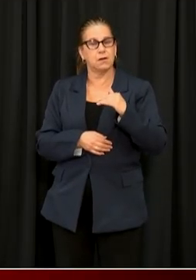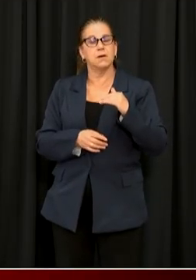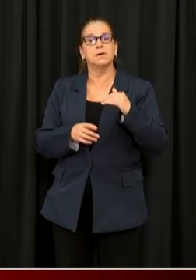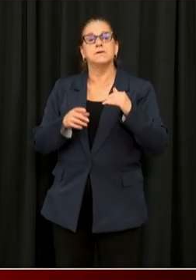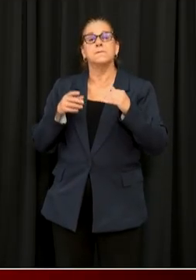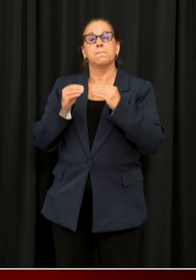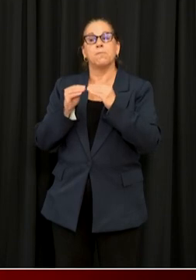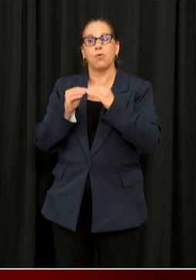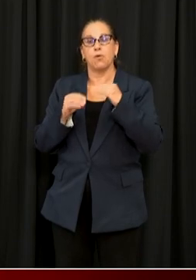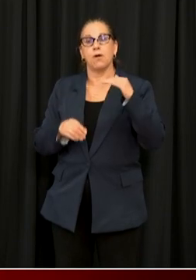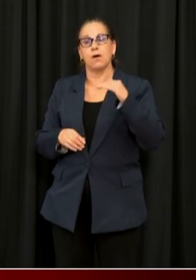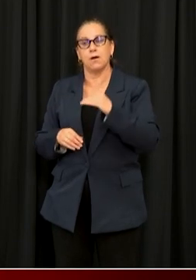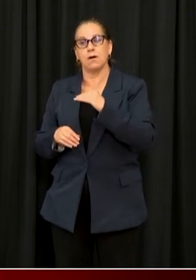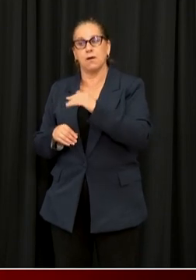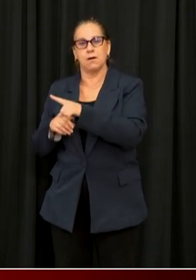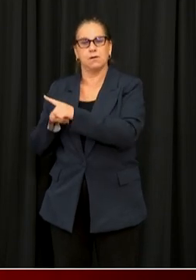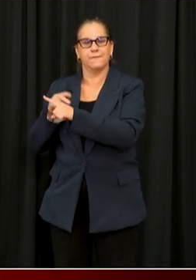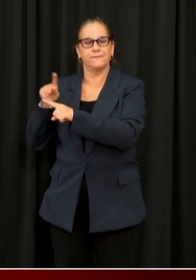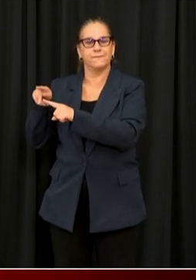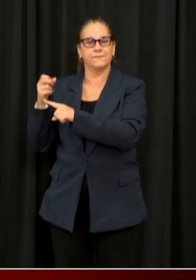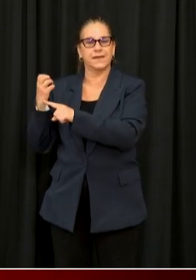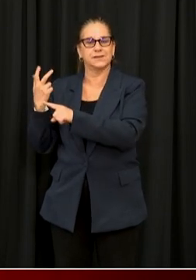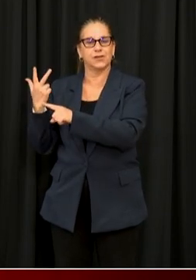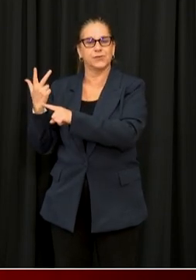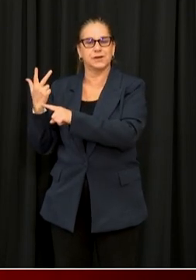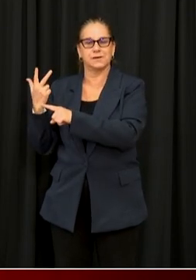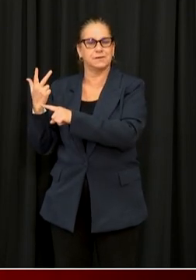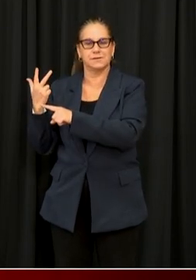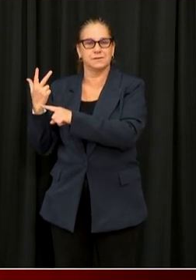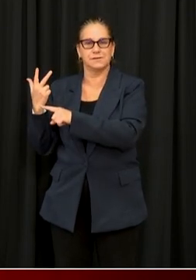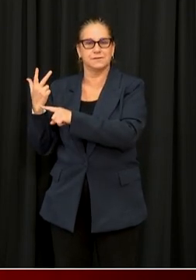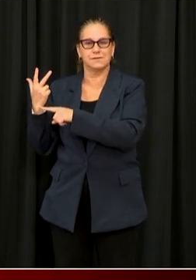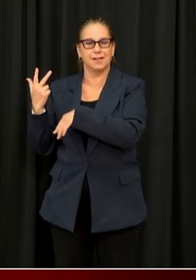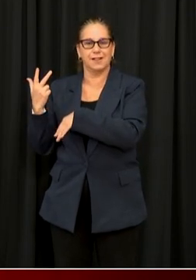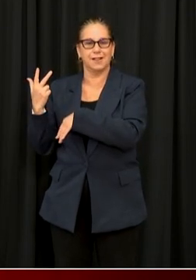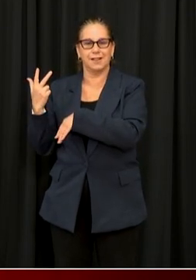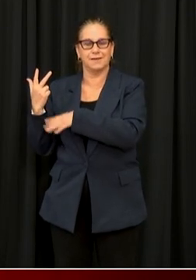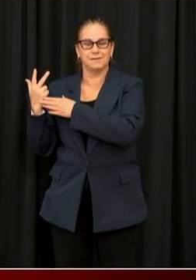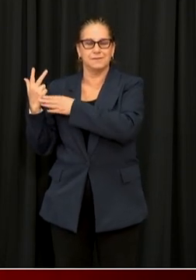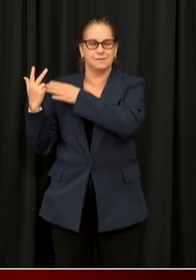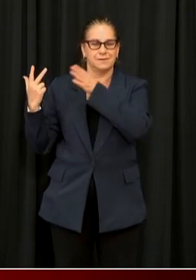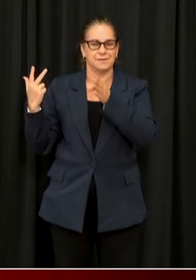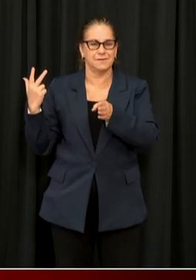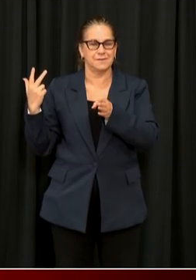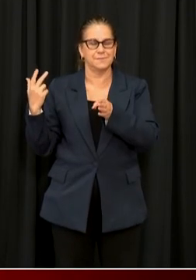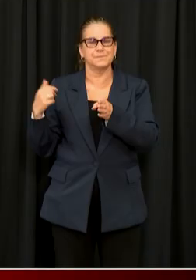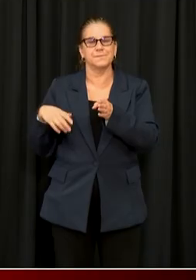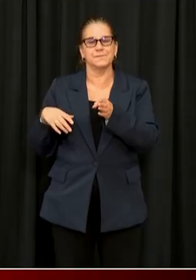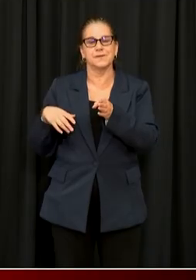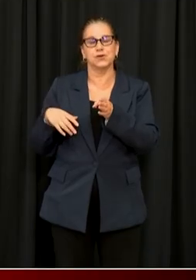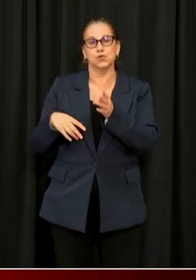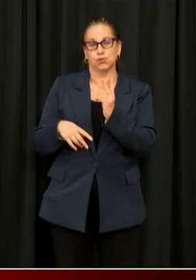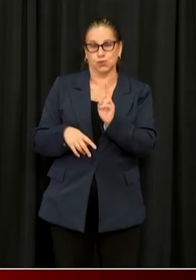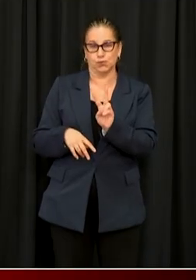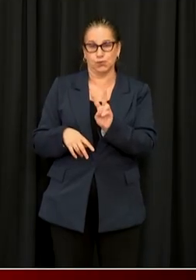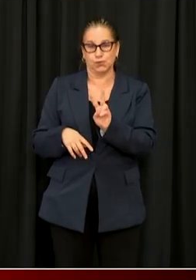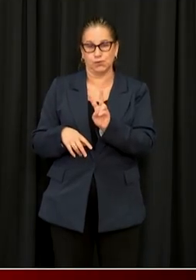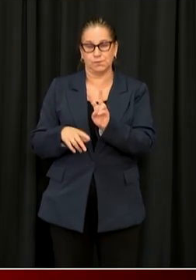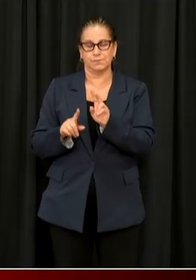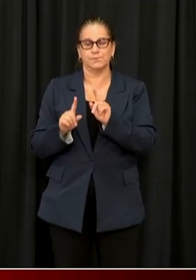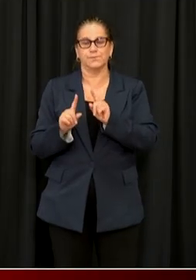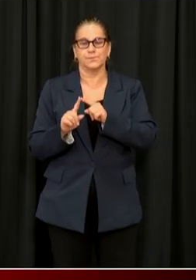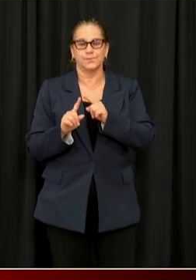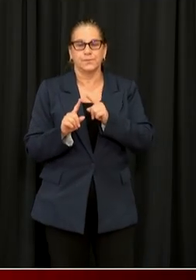May 29th begins, as you can see and is indicated, consistent with the